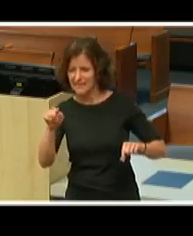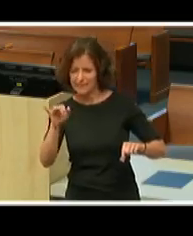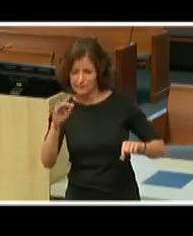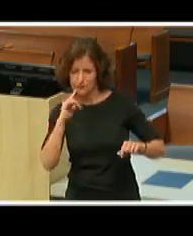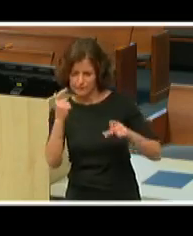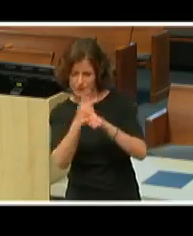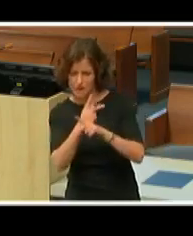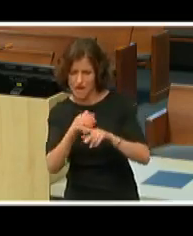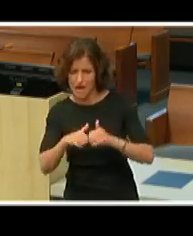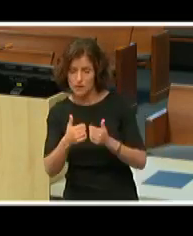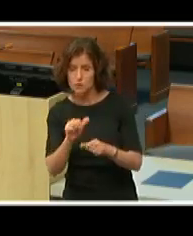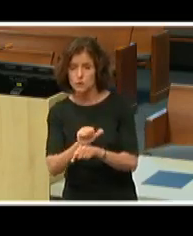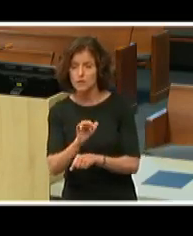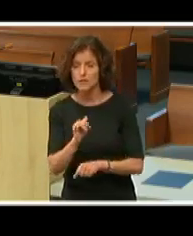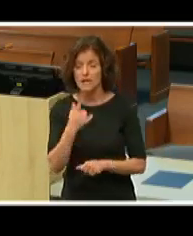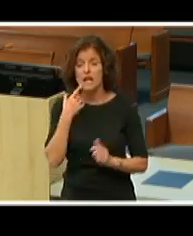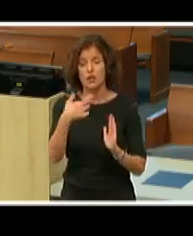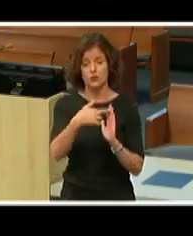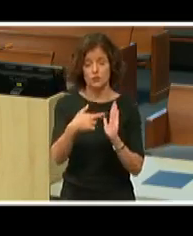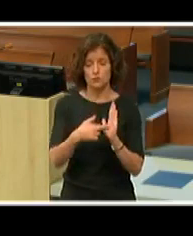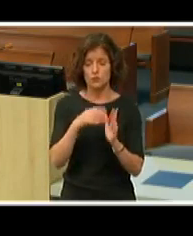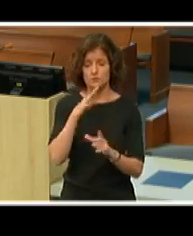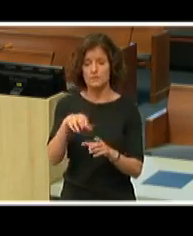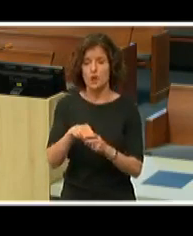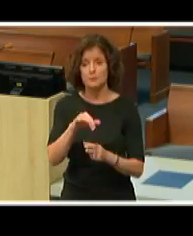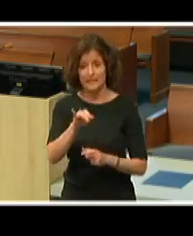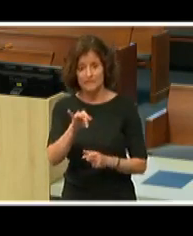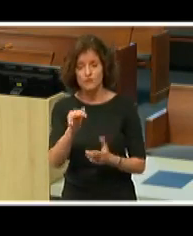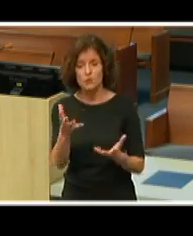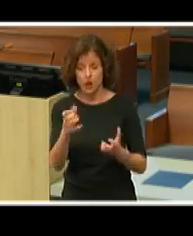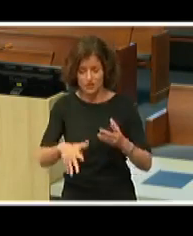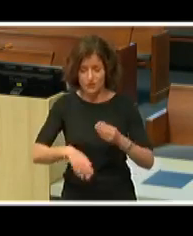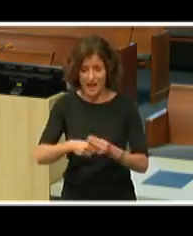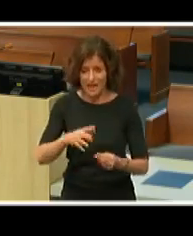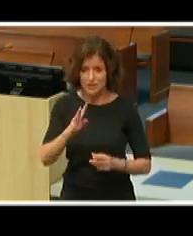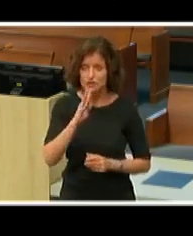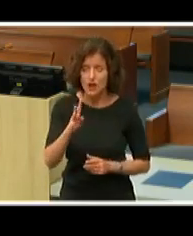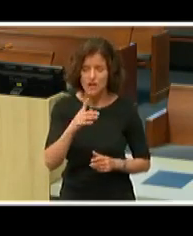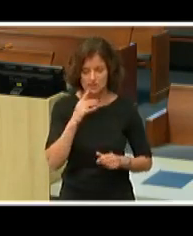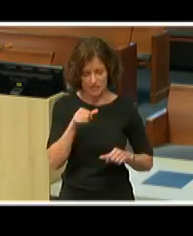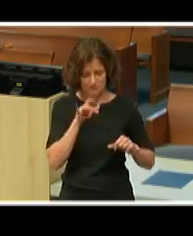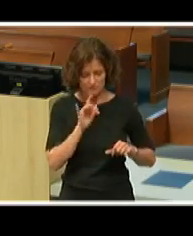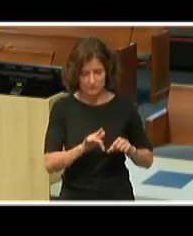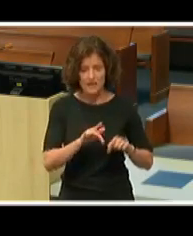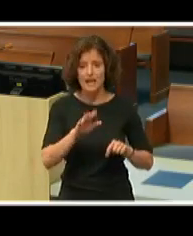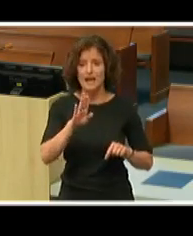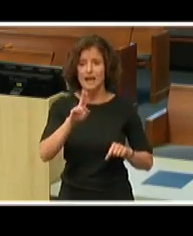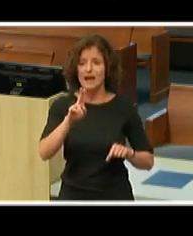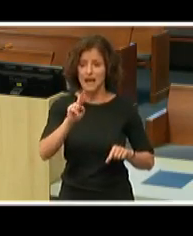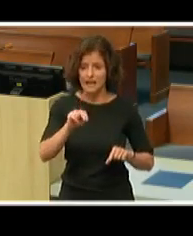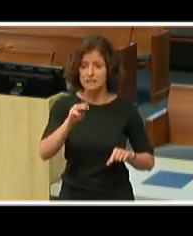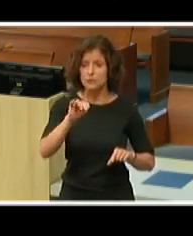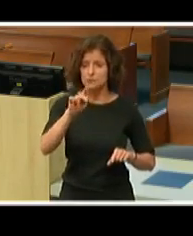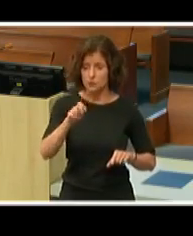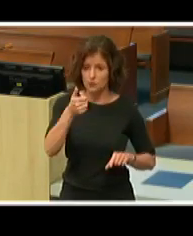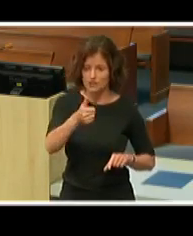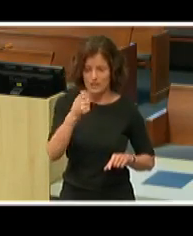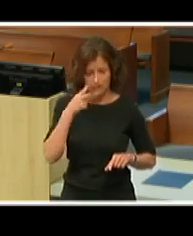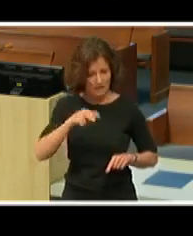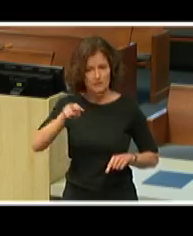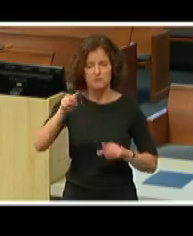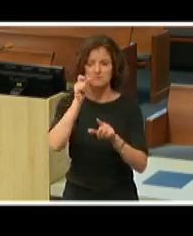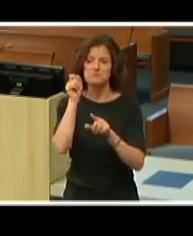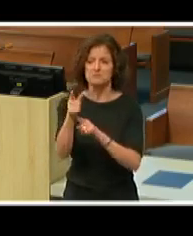And our rules of engagement is if you want to talk, unmute yourself, and then I can see that you're wanting to